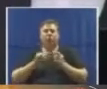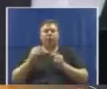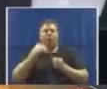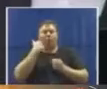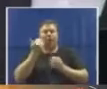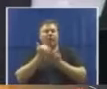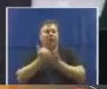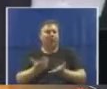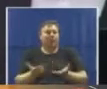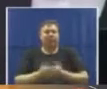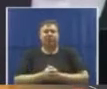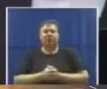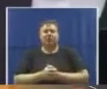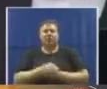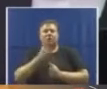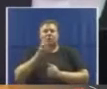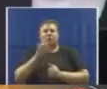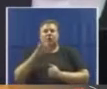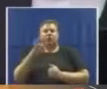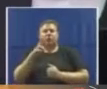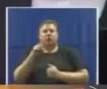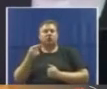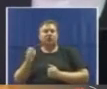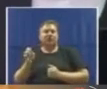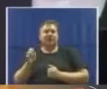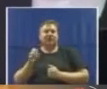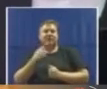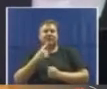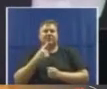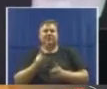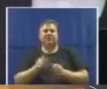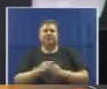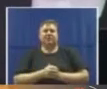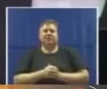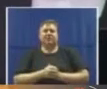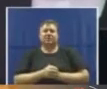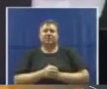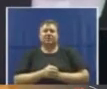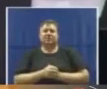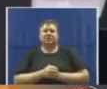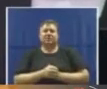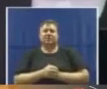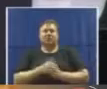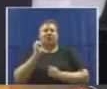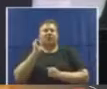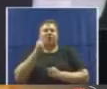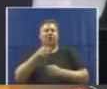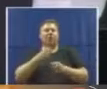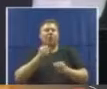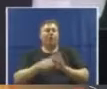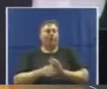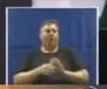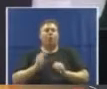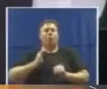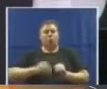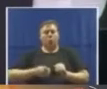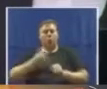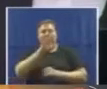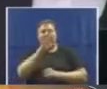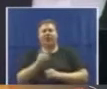is a woman who applies for refugee status in foreign places far away from the place that she calls home. It is the women